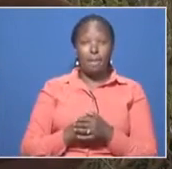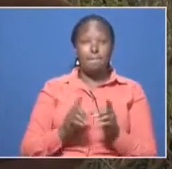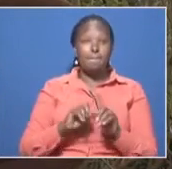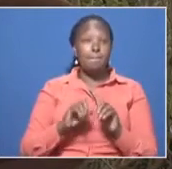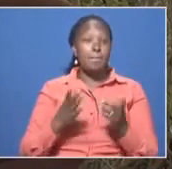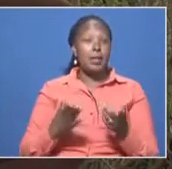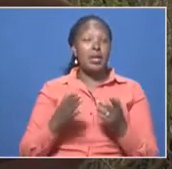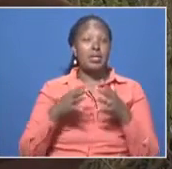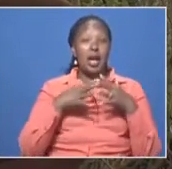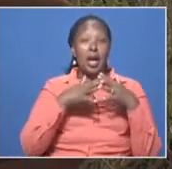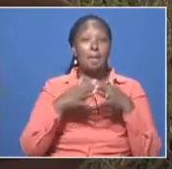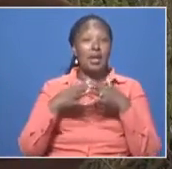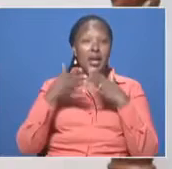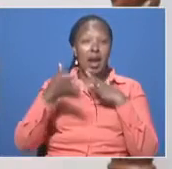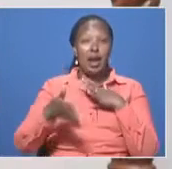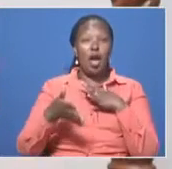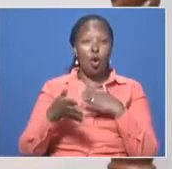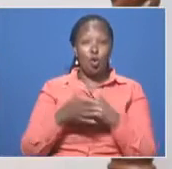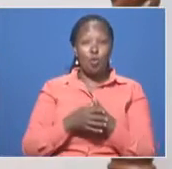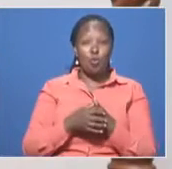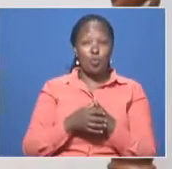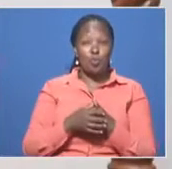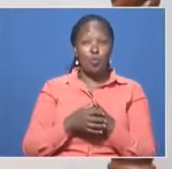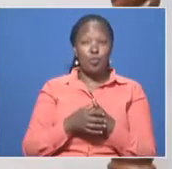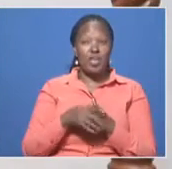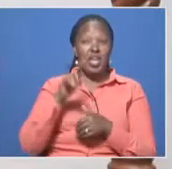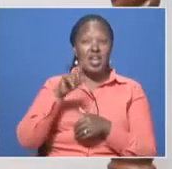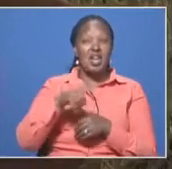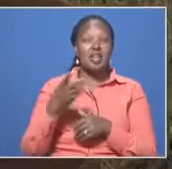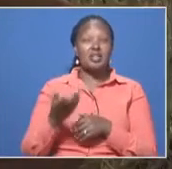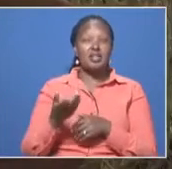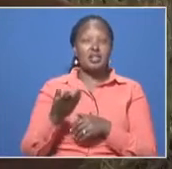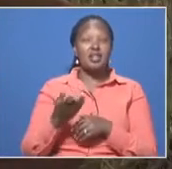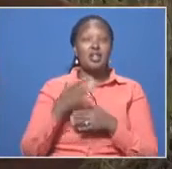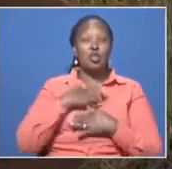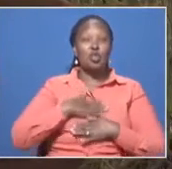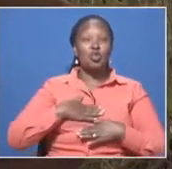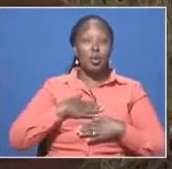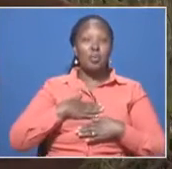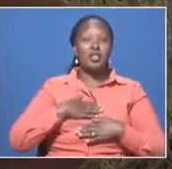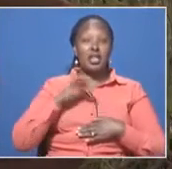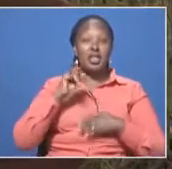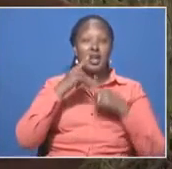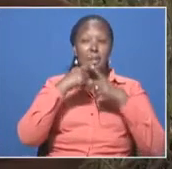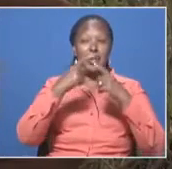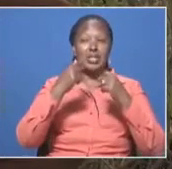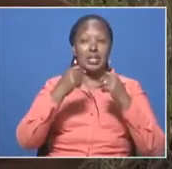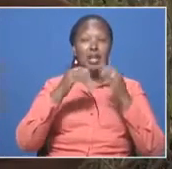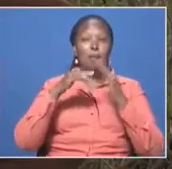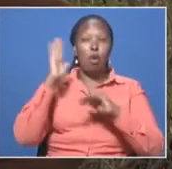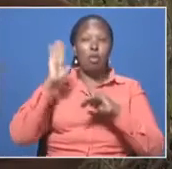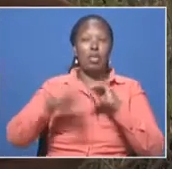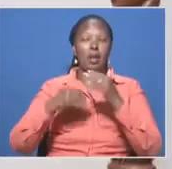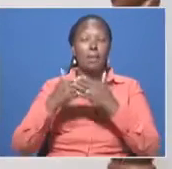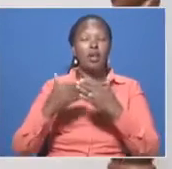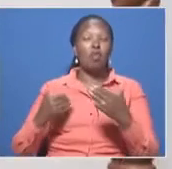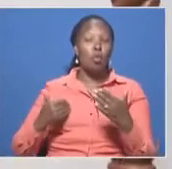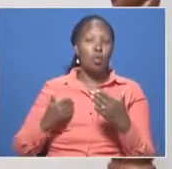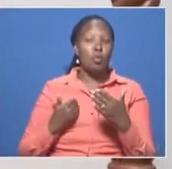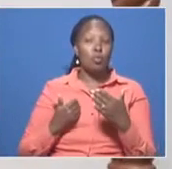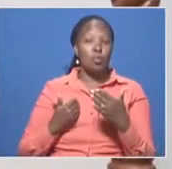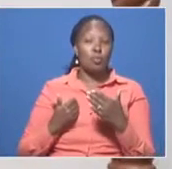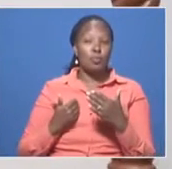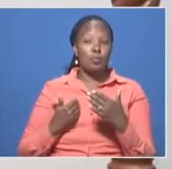Unfortunately, the U.S. right now needs to appreciate that message more than ever. It's a